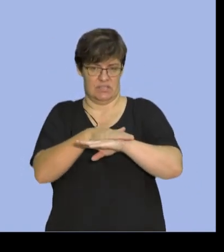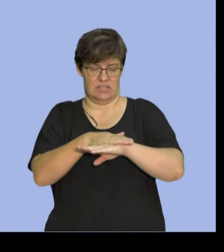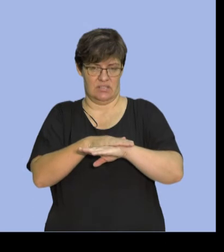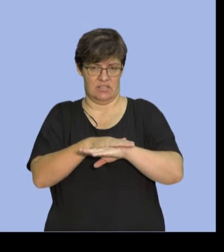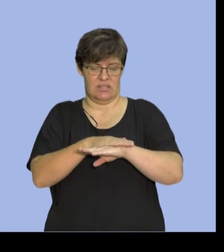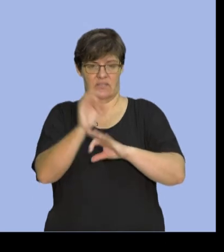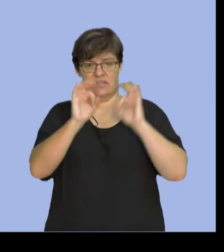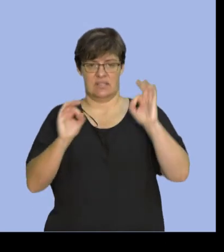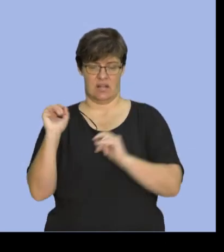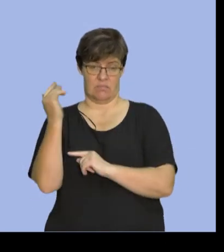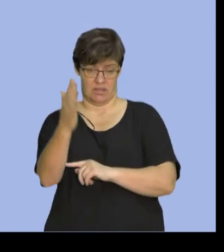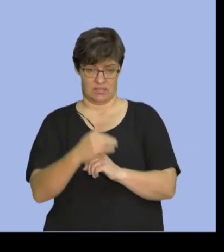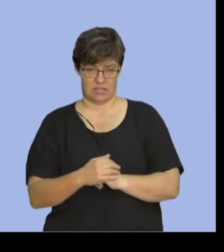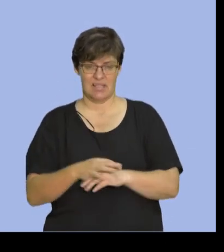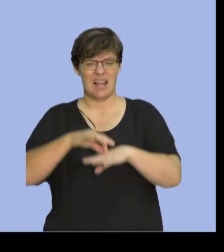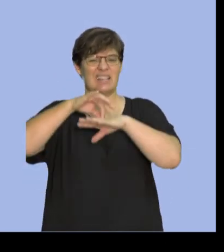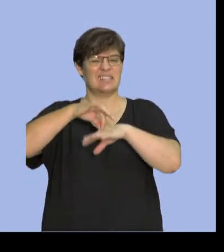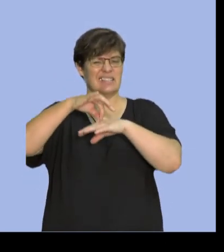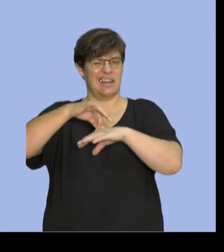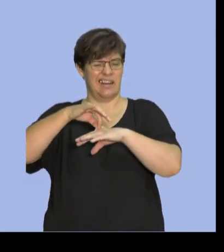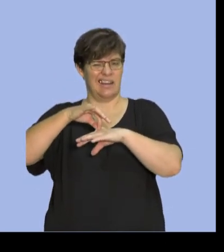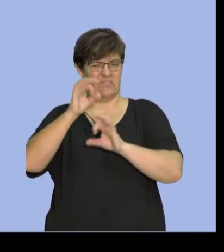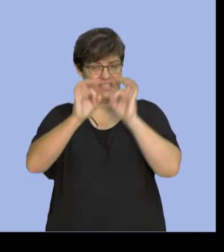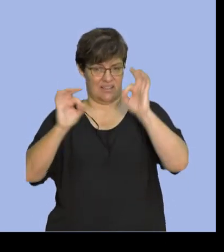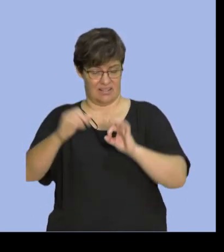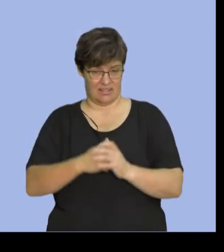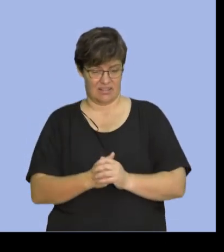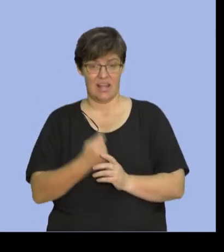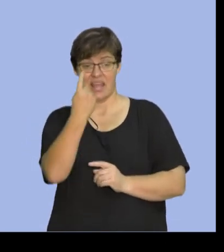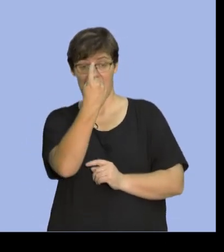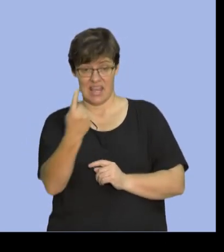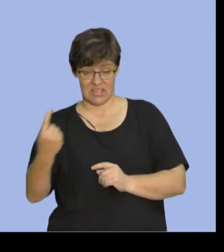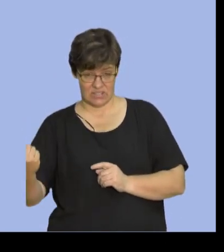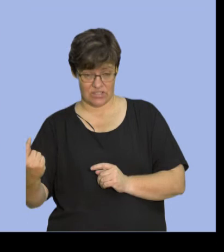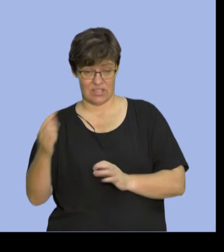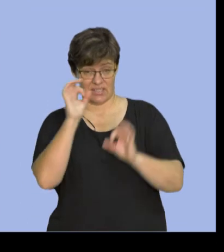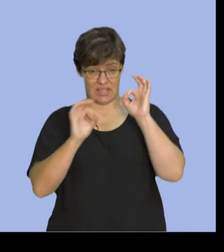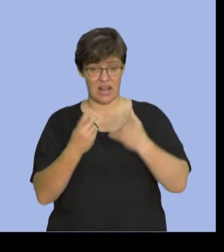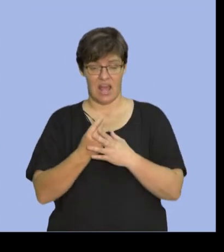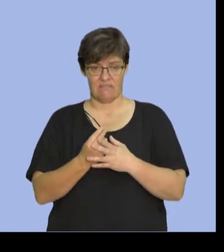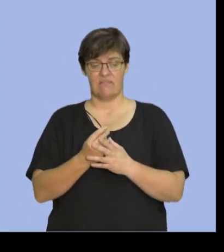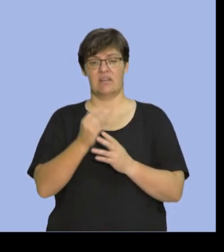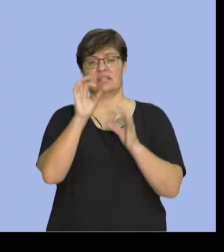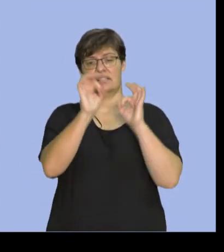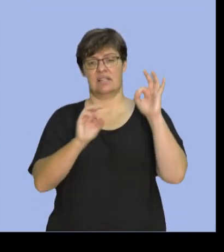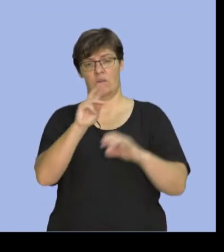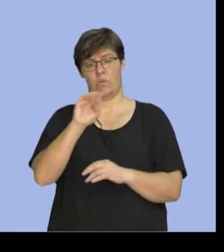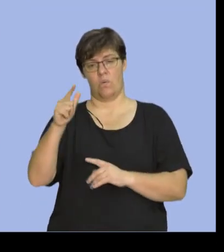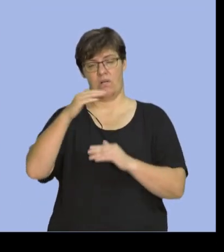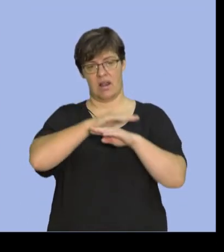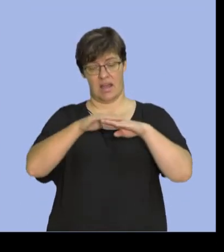cell. So essentially it is the skin of the cell. Every plant cell has a cell wall layer, which is a